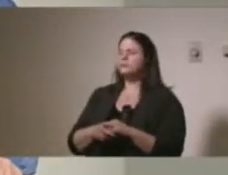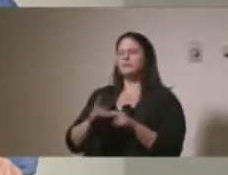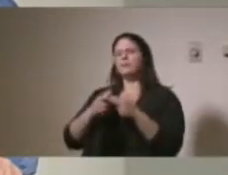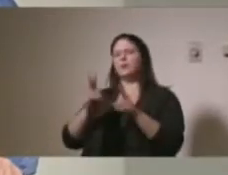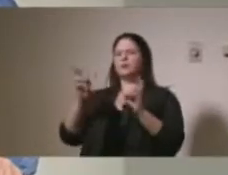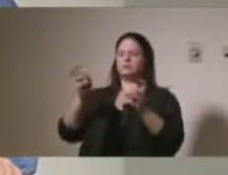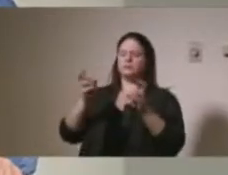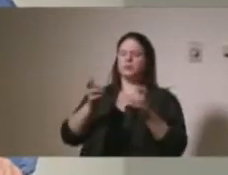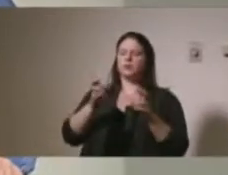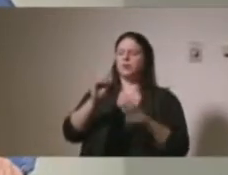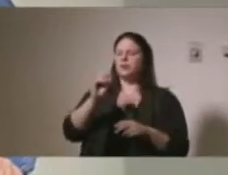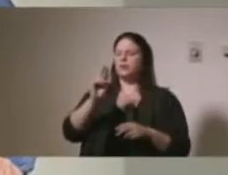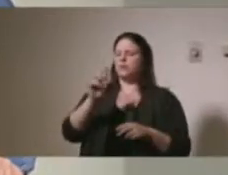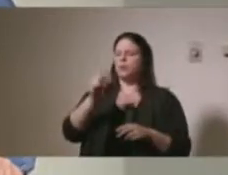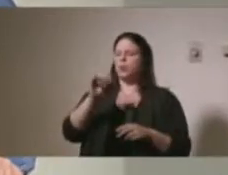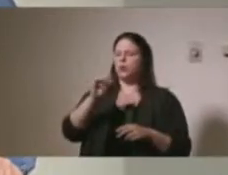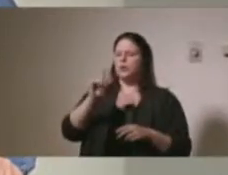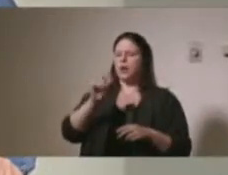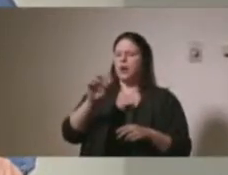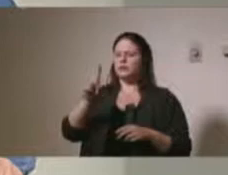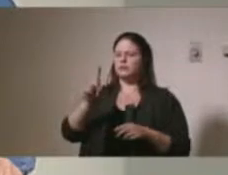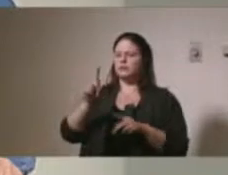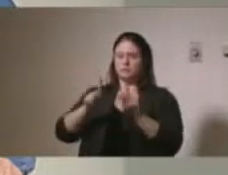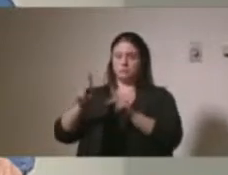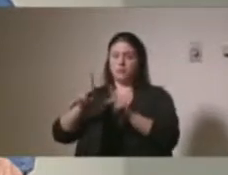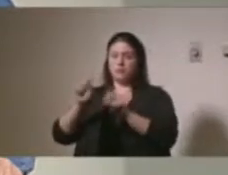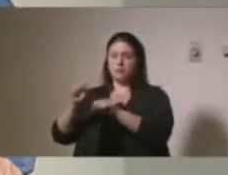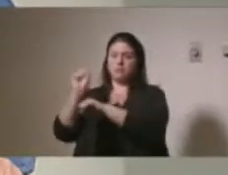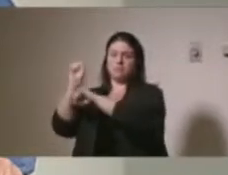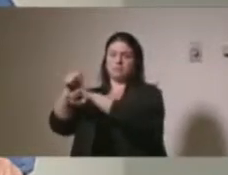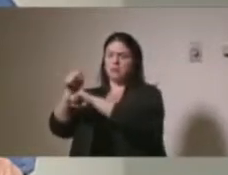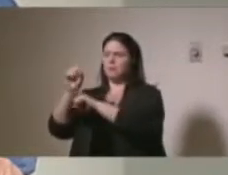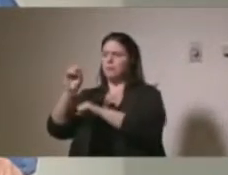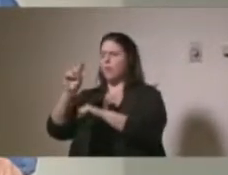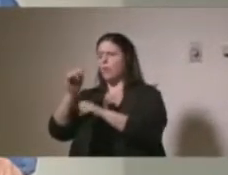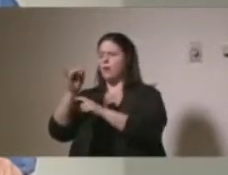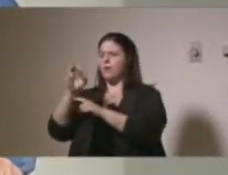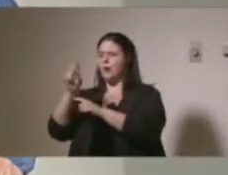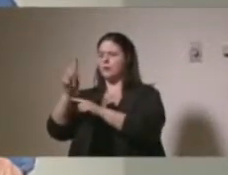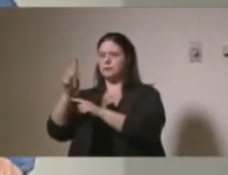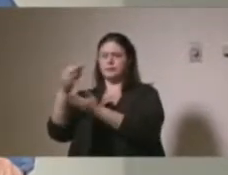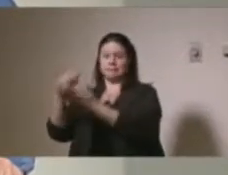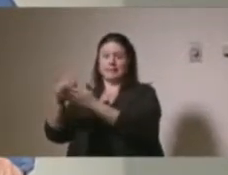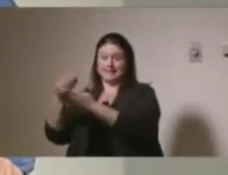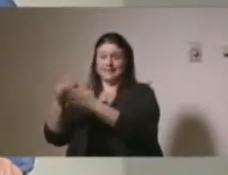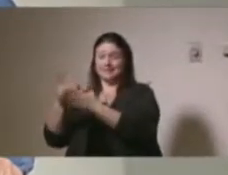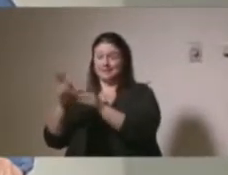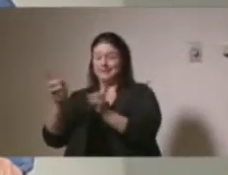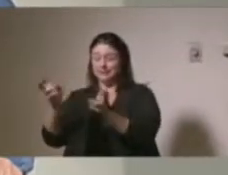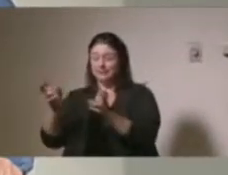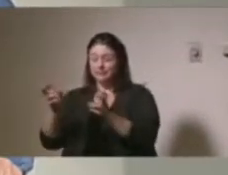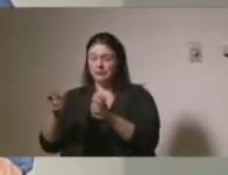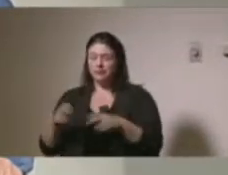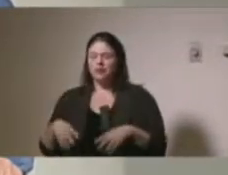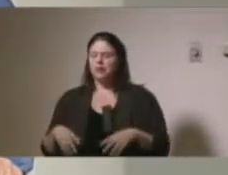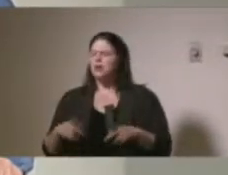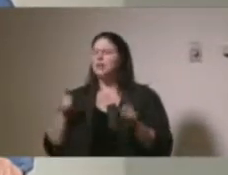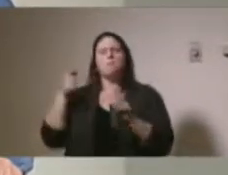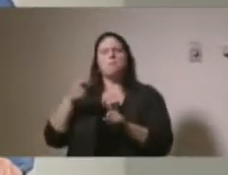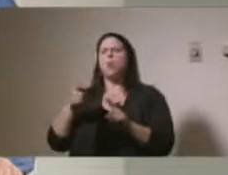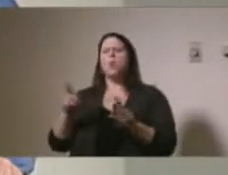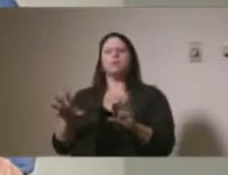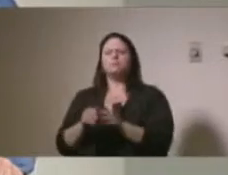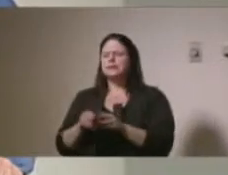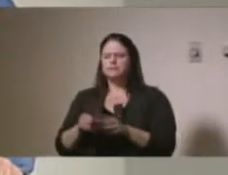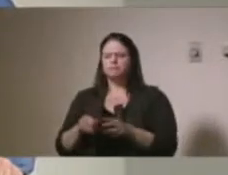Organized People Can Beat Organized Money. And what we wanted to do was identify linkages, what were some points of convergence,